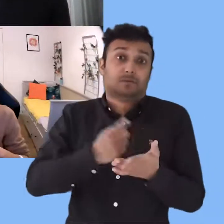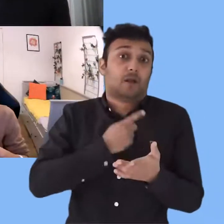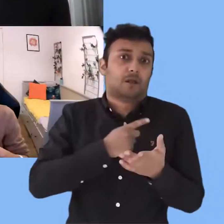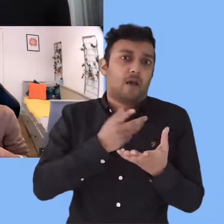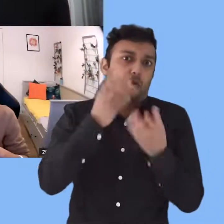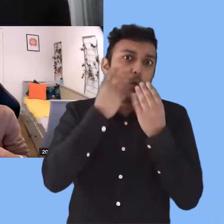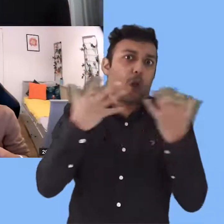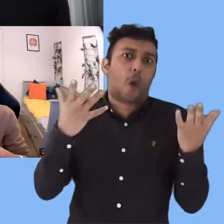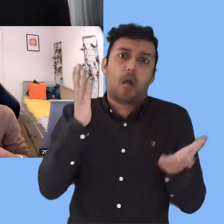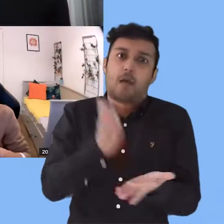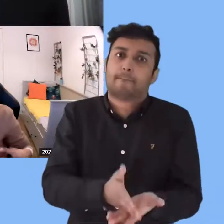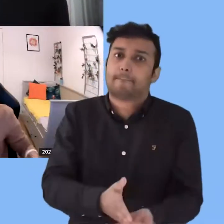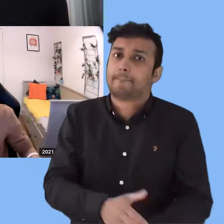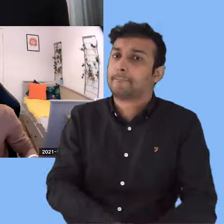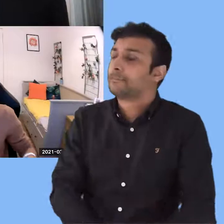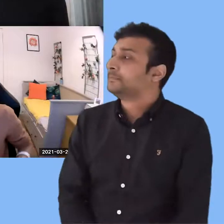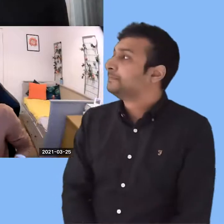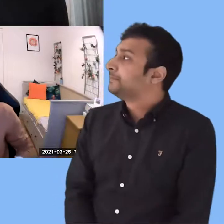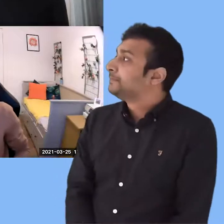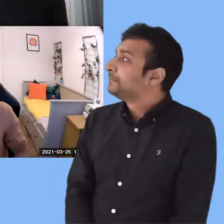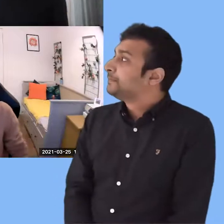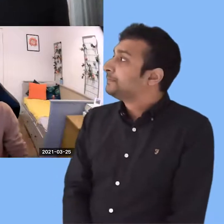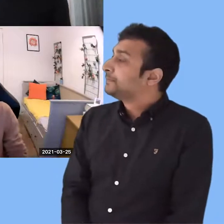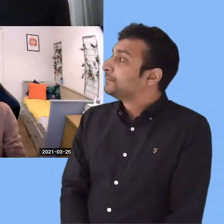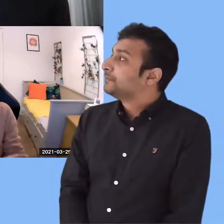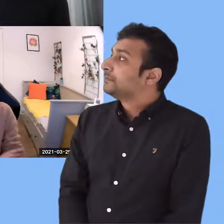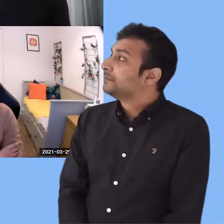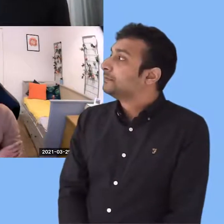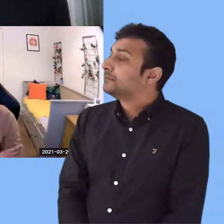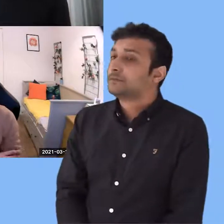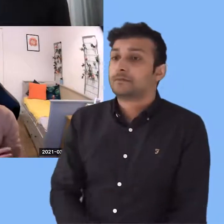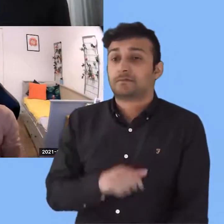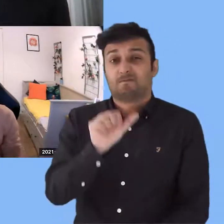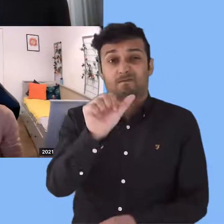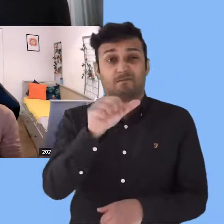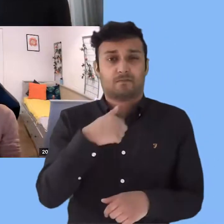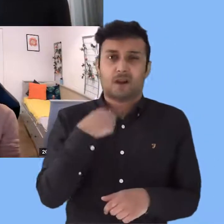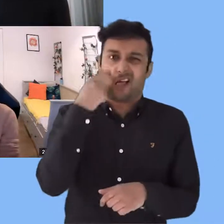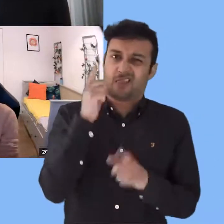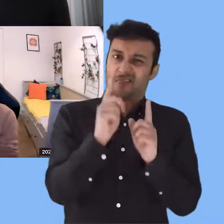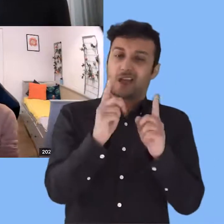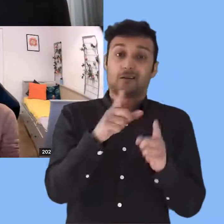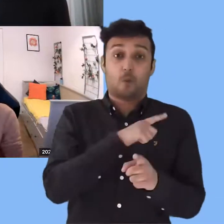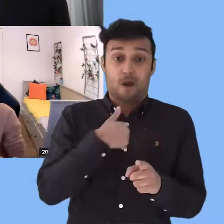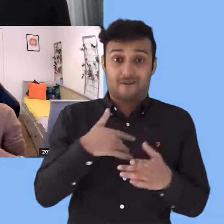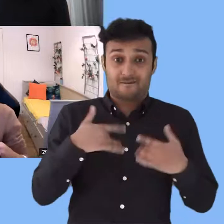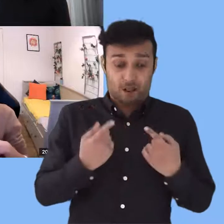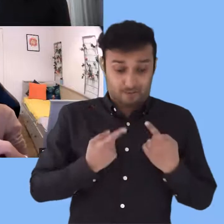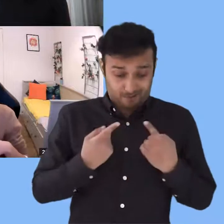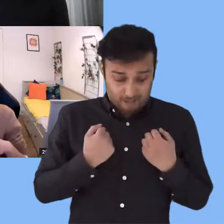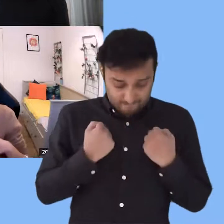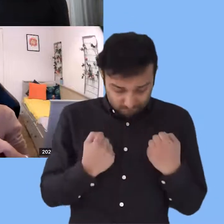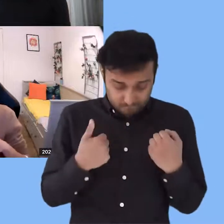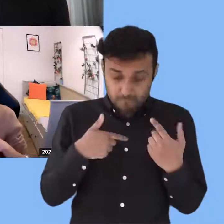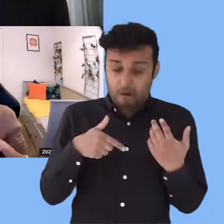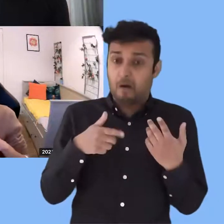a stage that we feel that we are in terms of our own journey and we're still learning, that is really, it's an important thing to highlight.